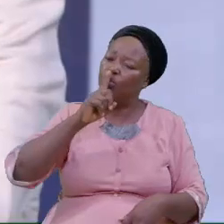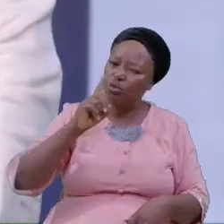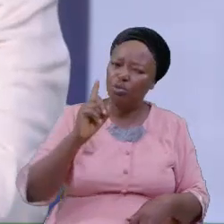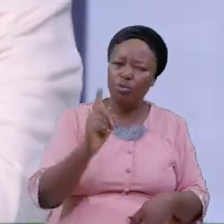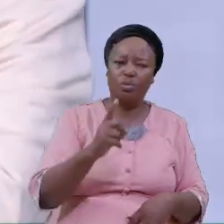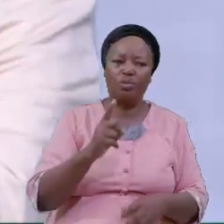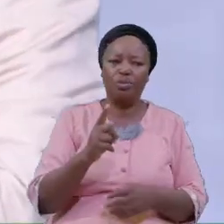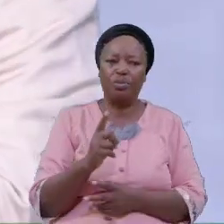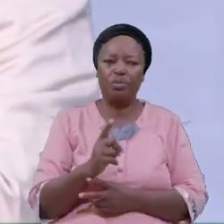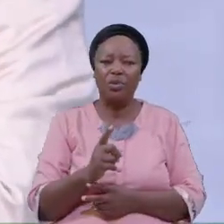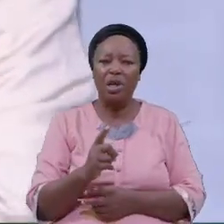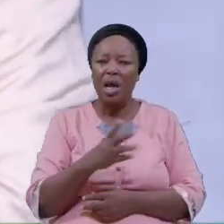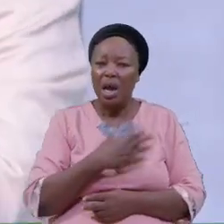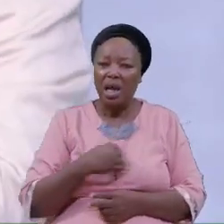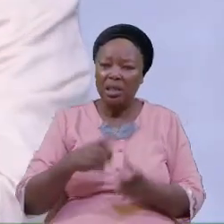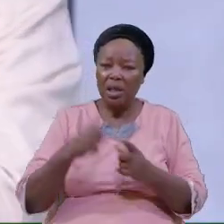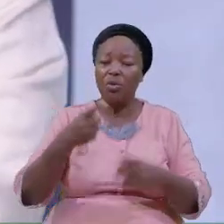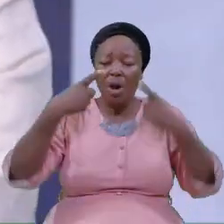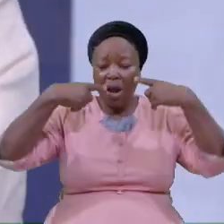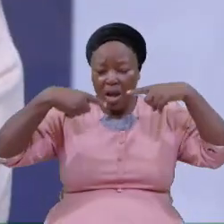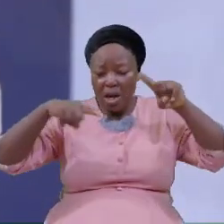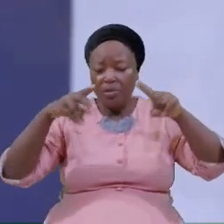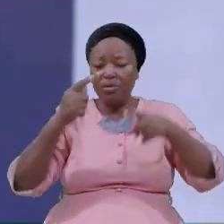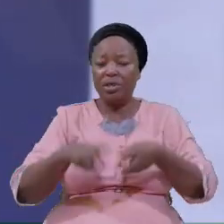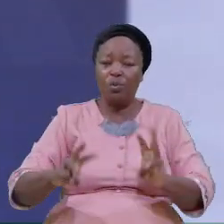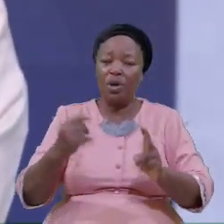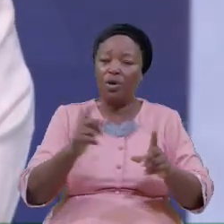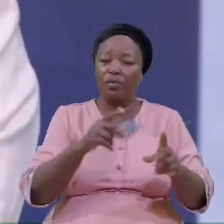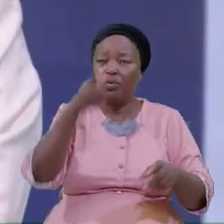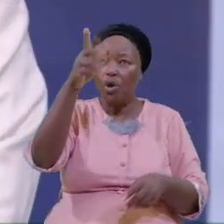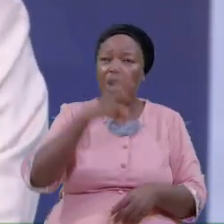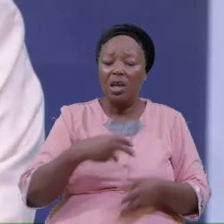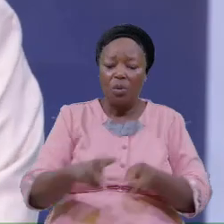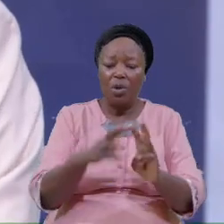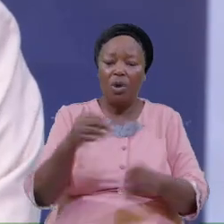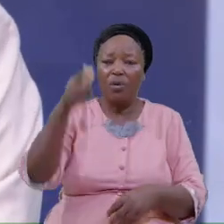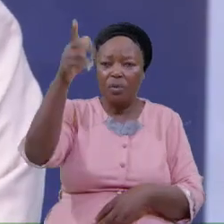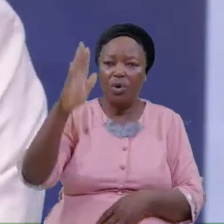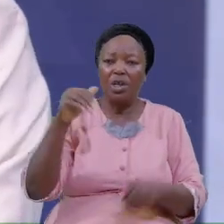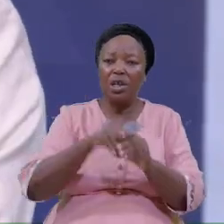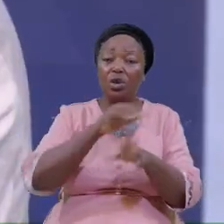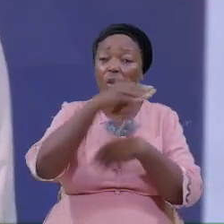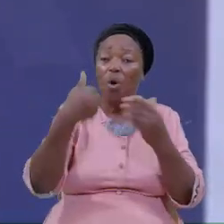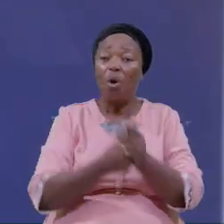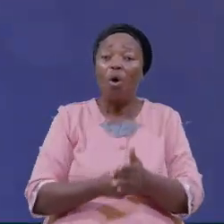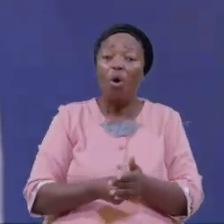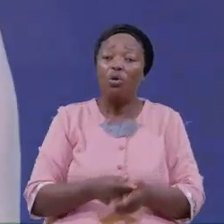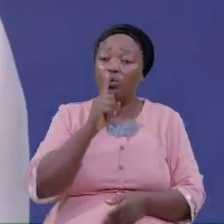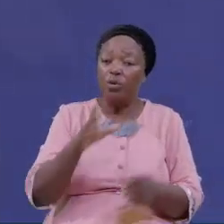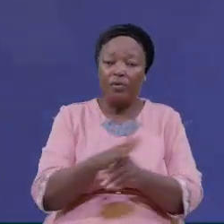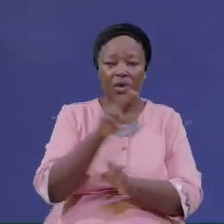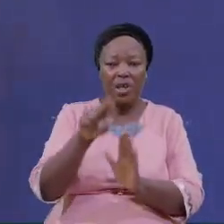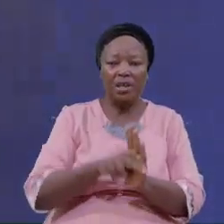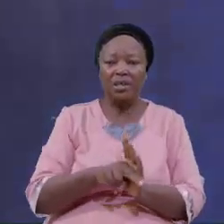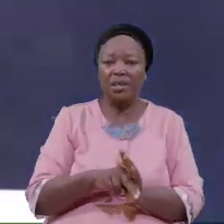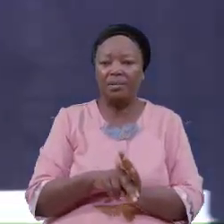And you declare the way of God and the word of God in all truthfulness.